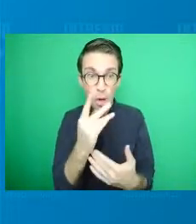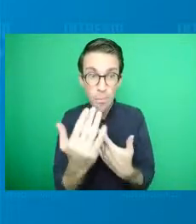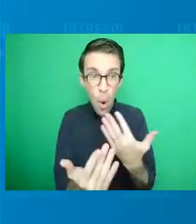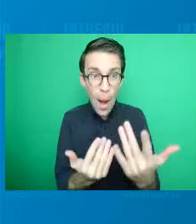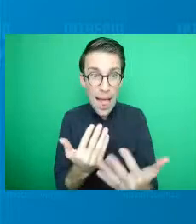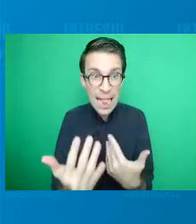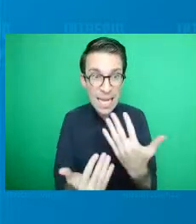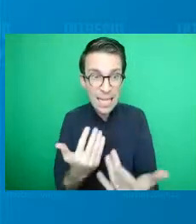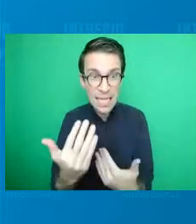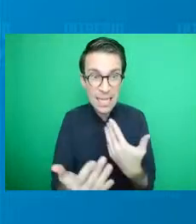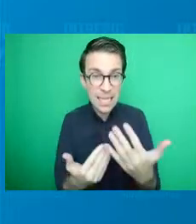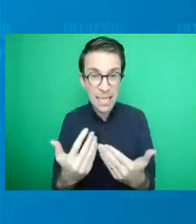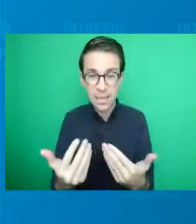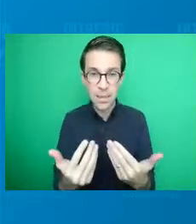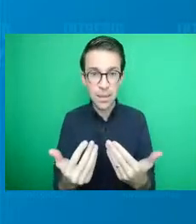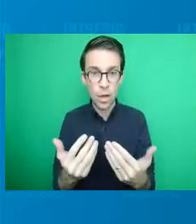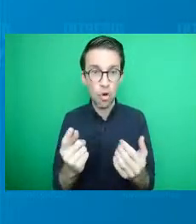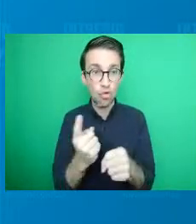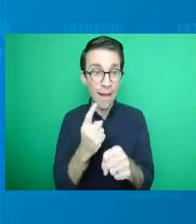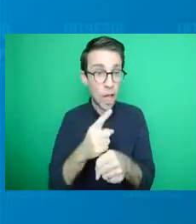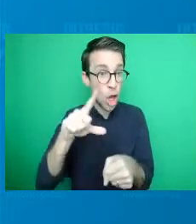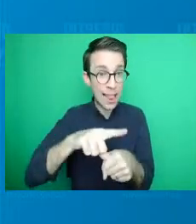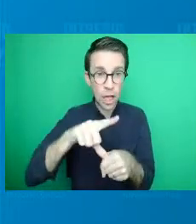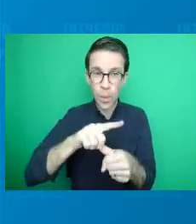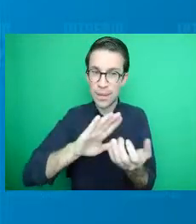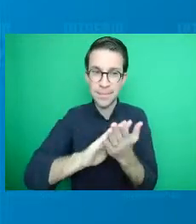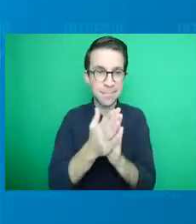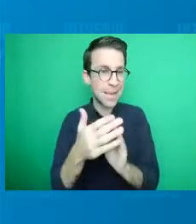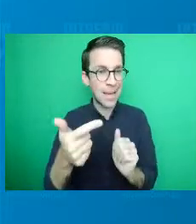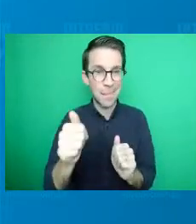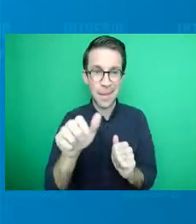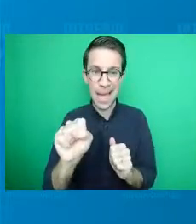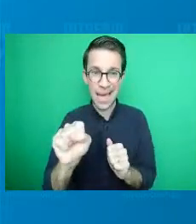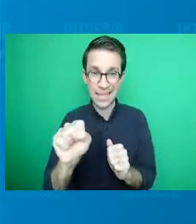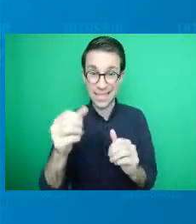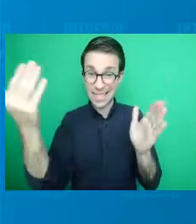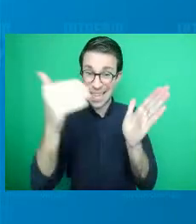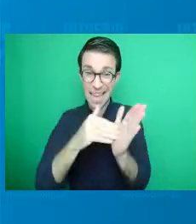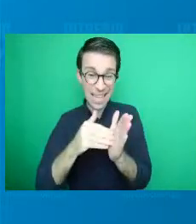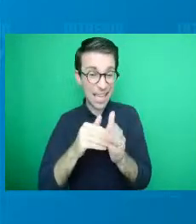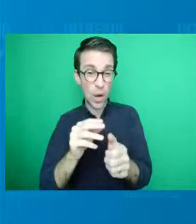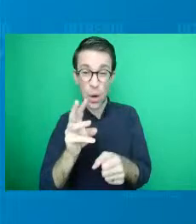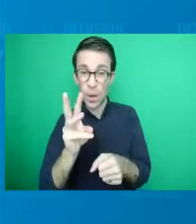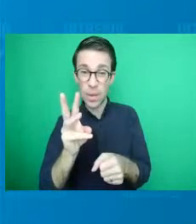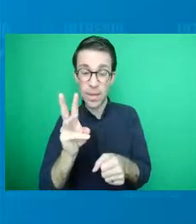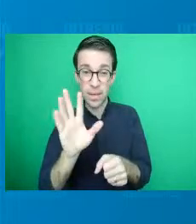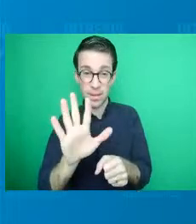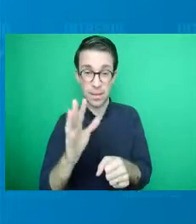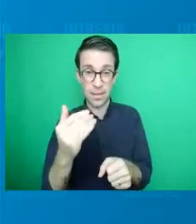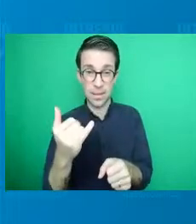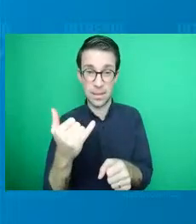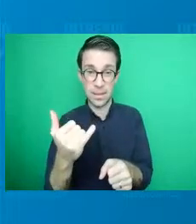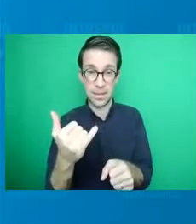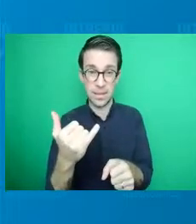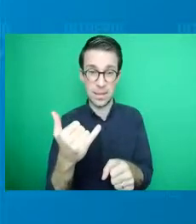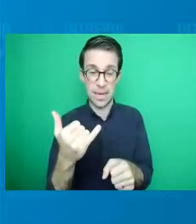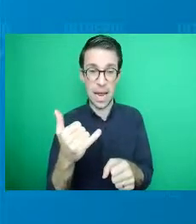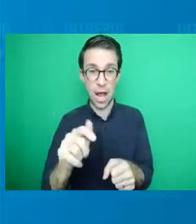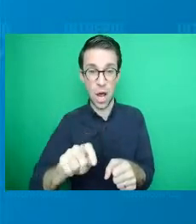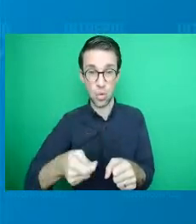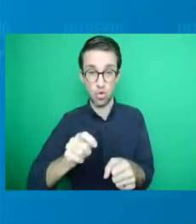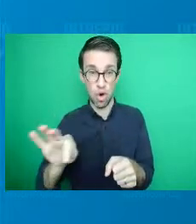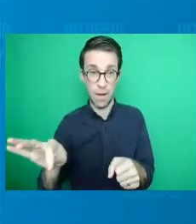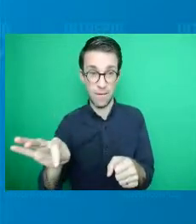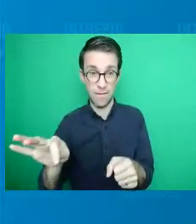a liquid to a gas. Water cannot exist in a vacuum as a liquid. Now, I'm going to turn this off